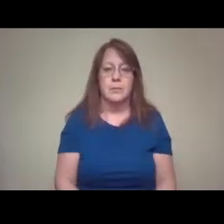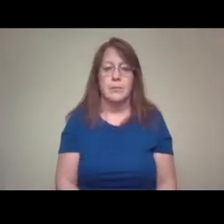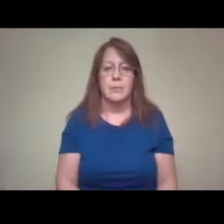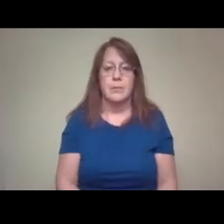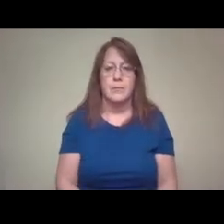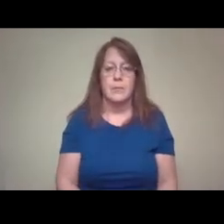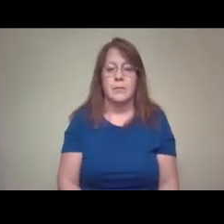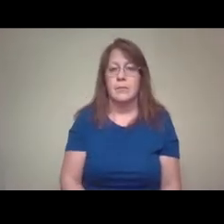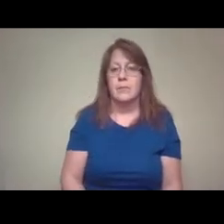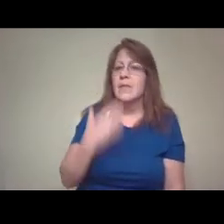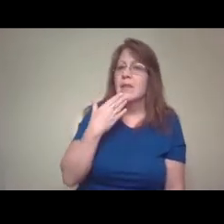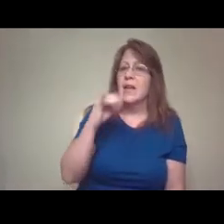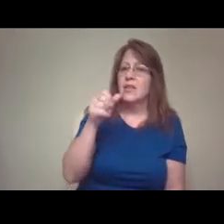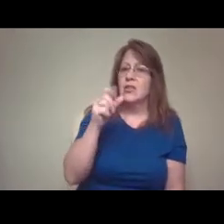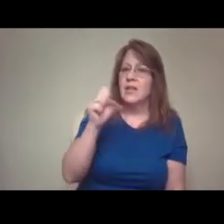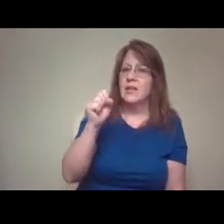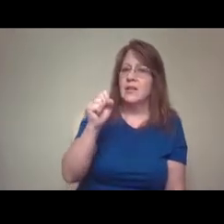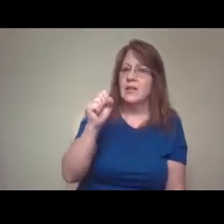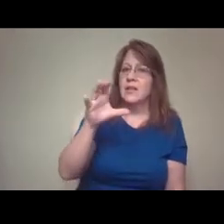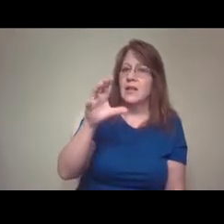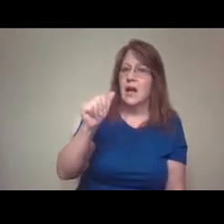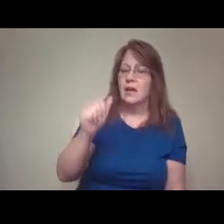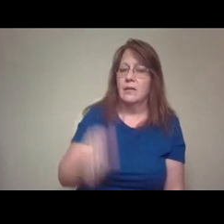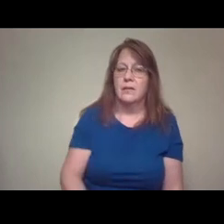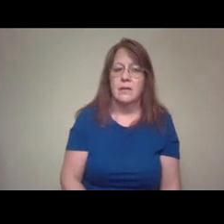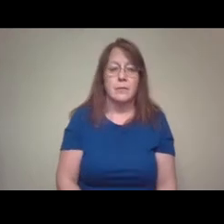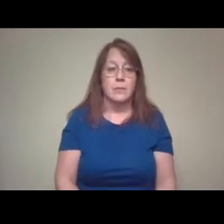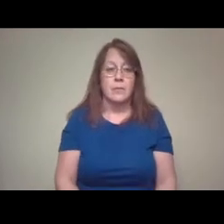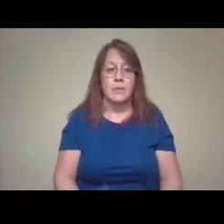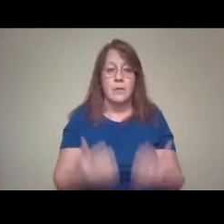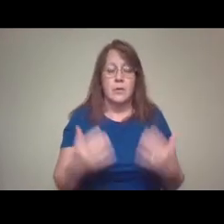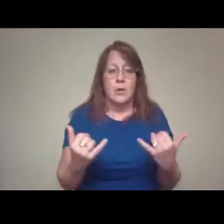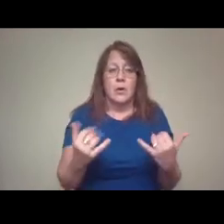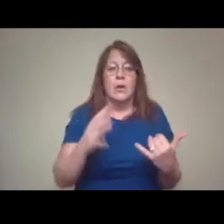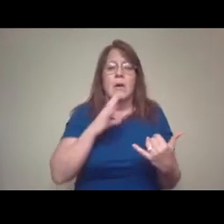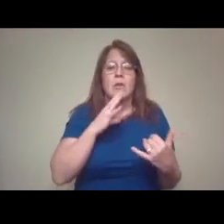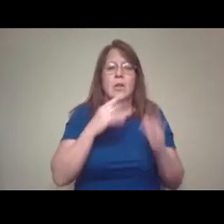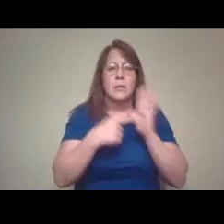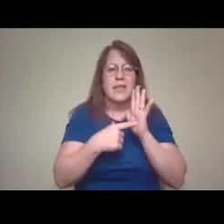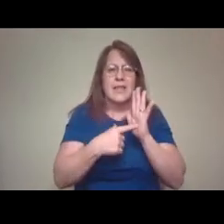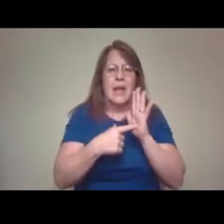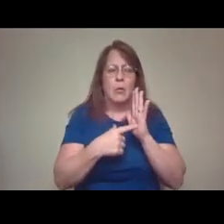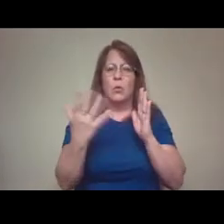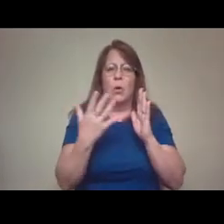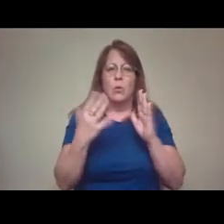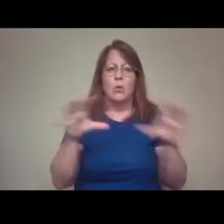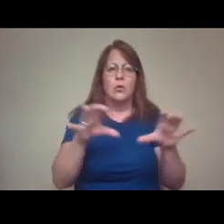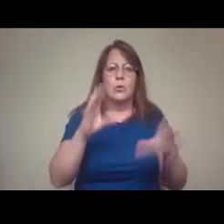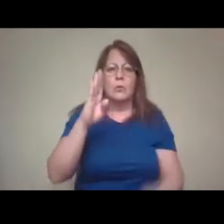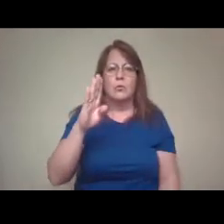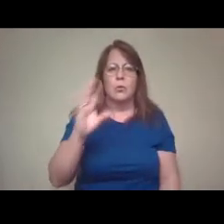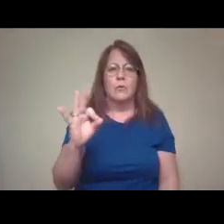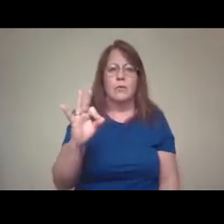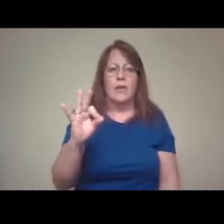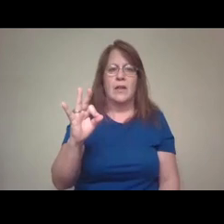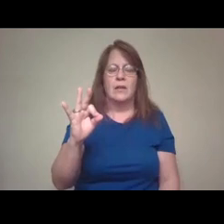Thanks, Jessie. So I want to talk a little bit about some examples of what we're doing in Broomfield County.